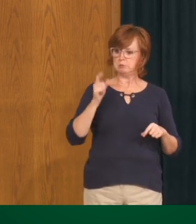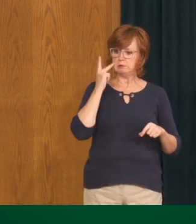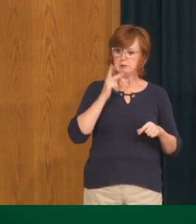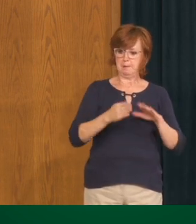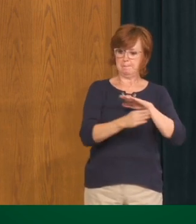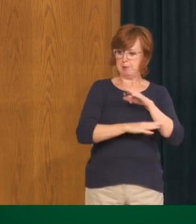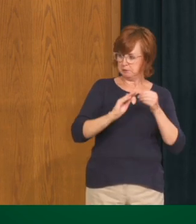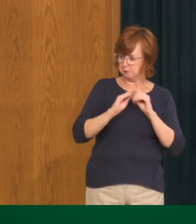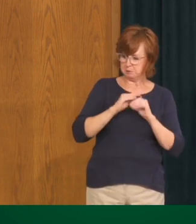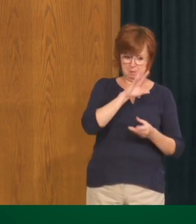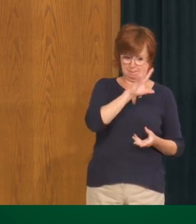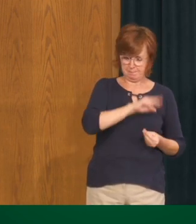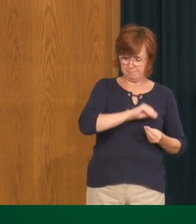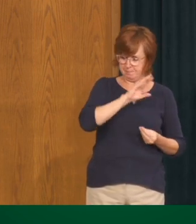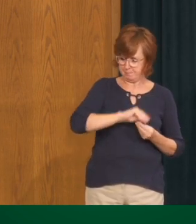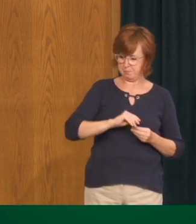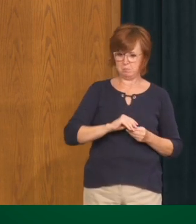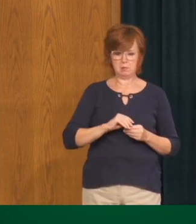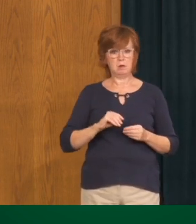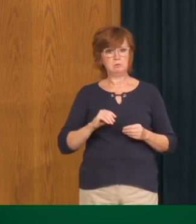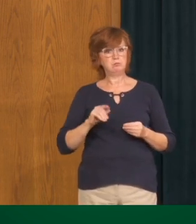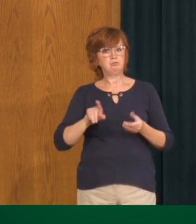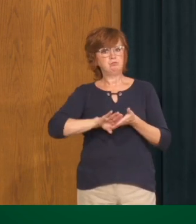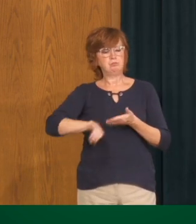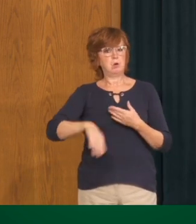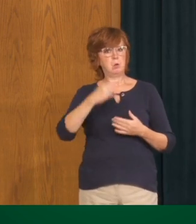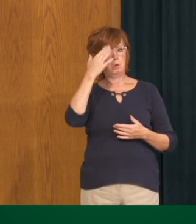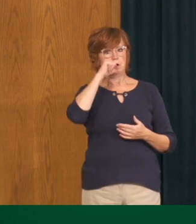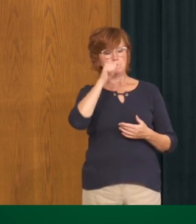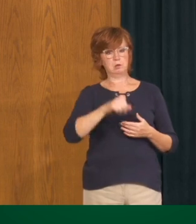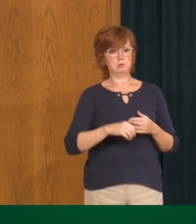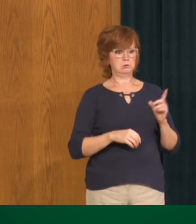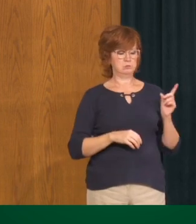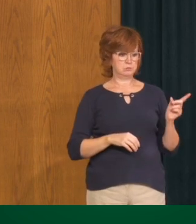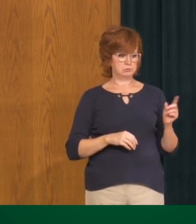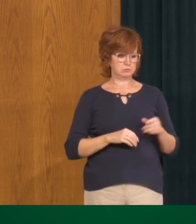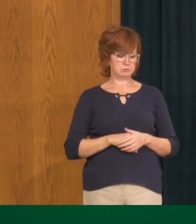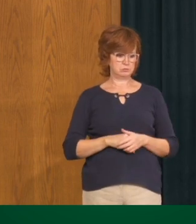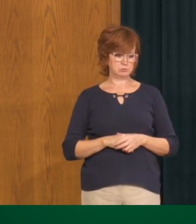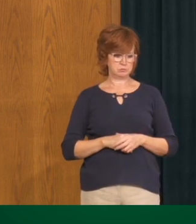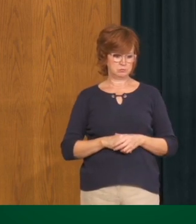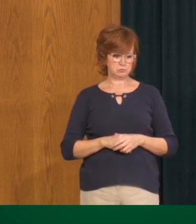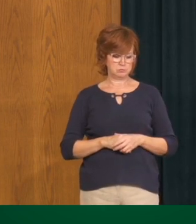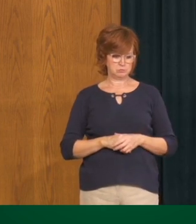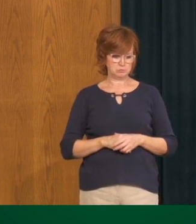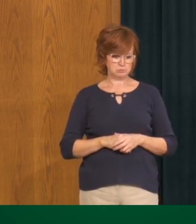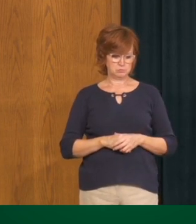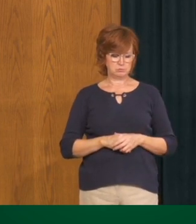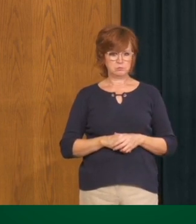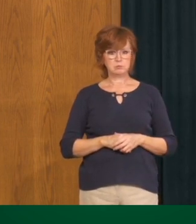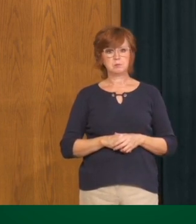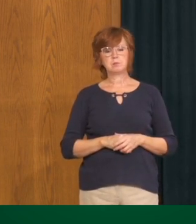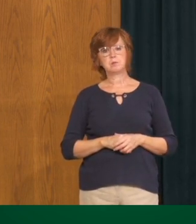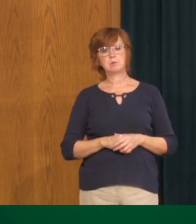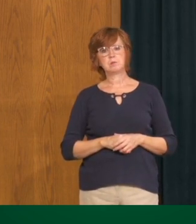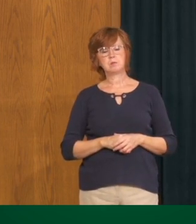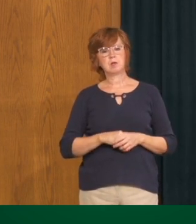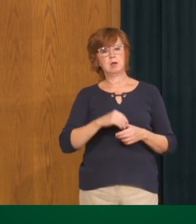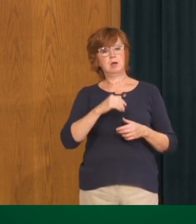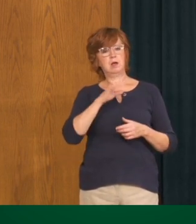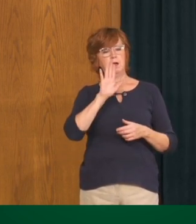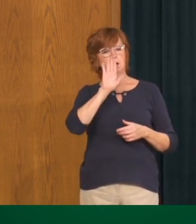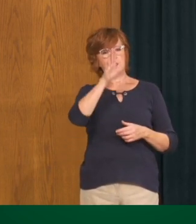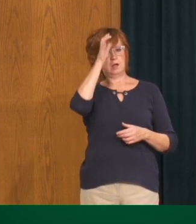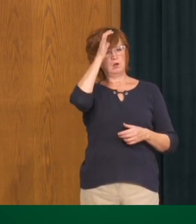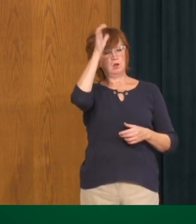that an entire cohort of whether students or workers are tested at regular intervals. So I think conceptually it's an interesting concept.